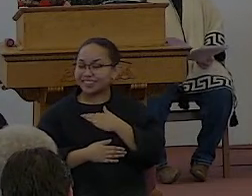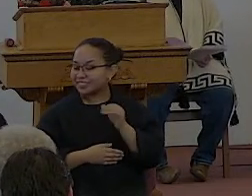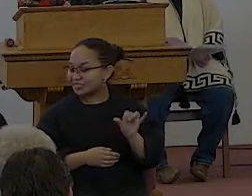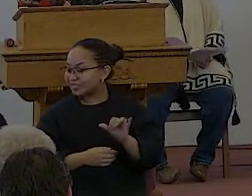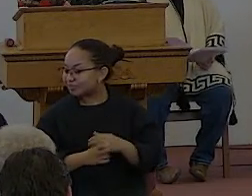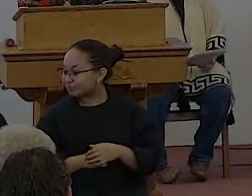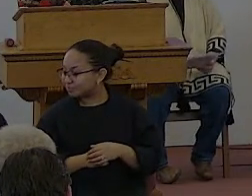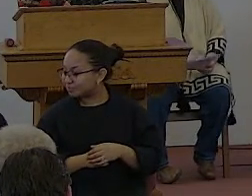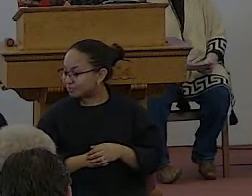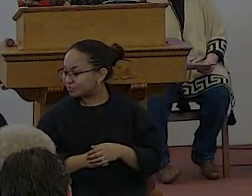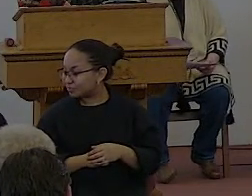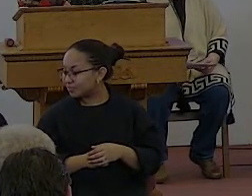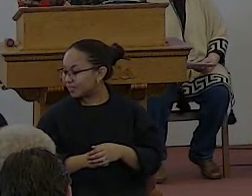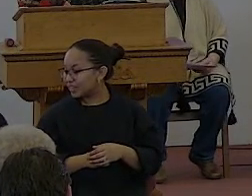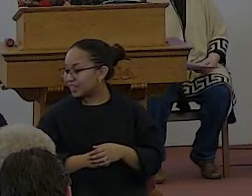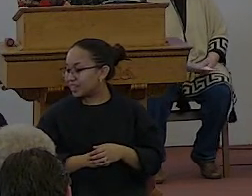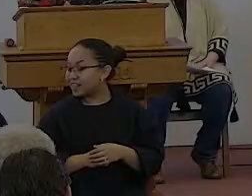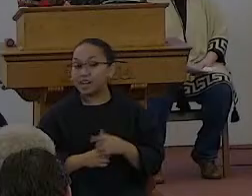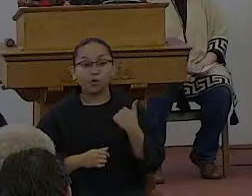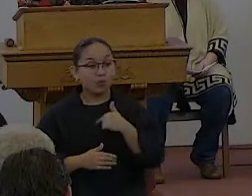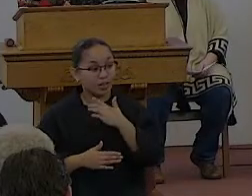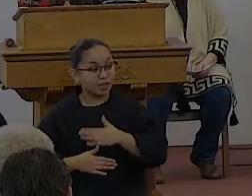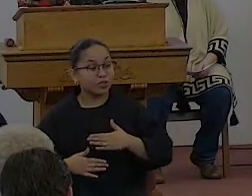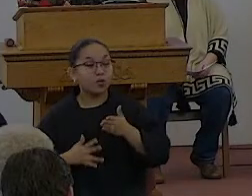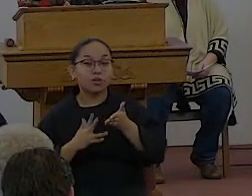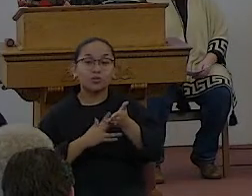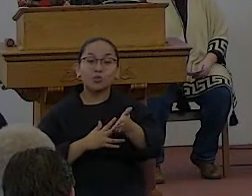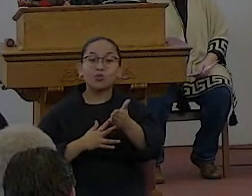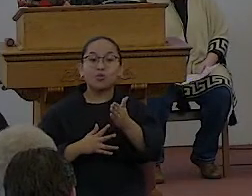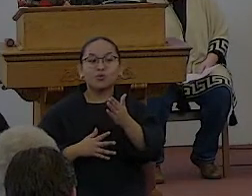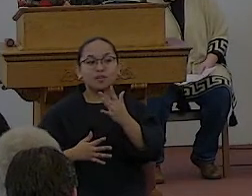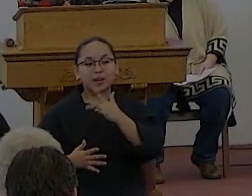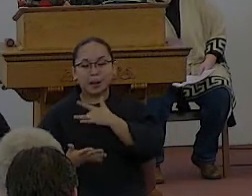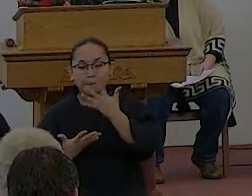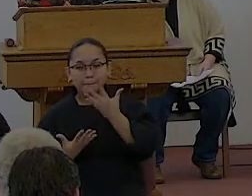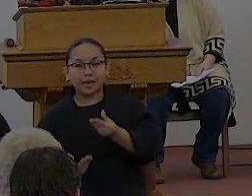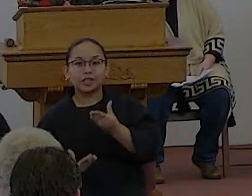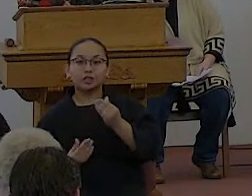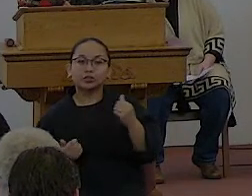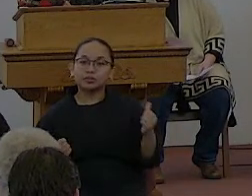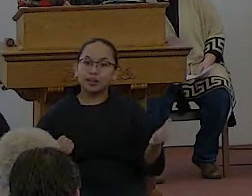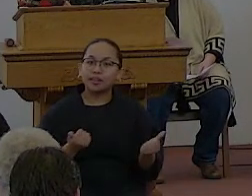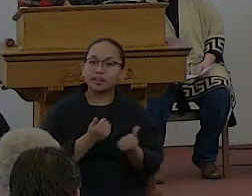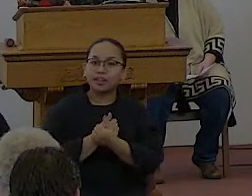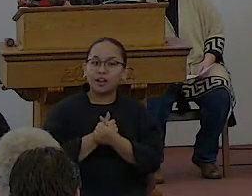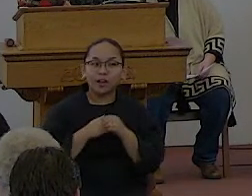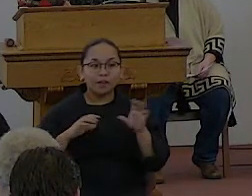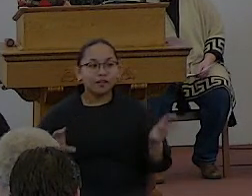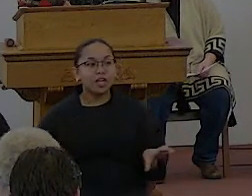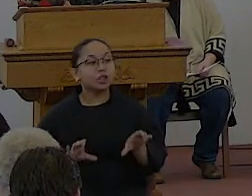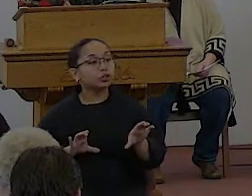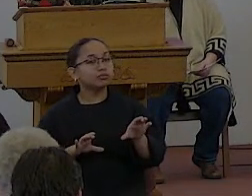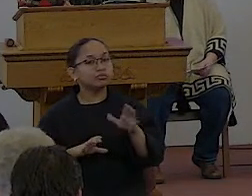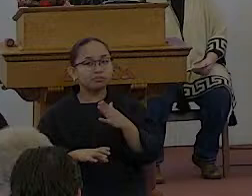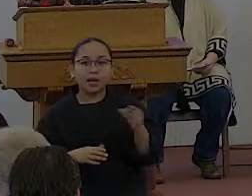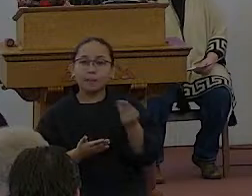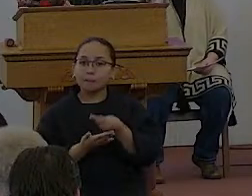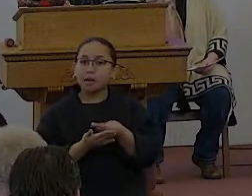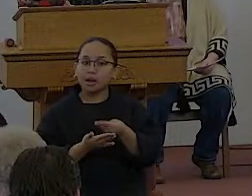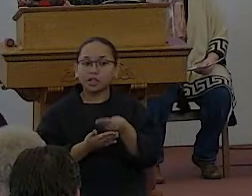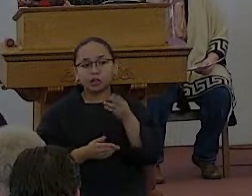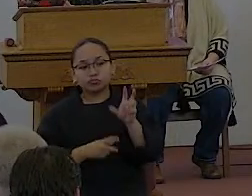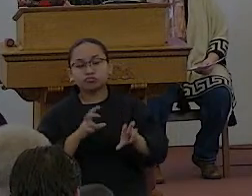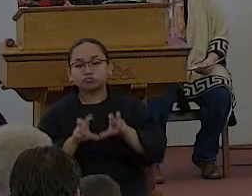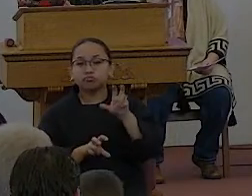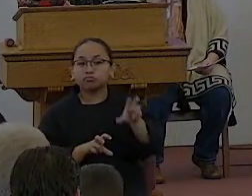We do this through our compassion, love, action, and even through the offering of money to support